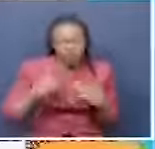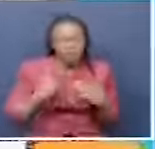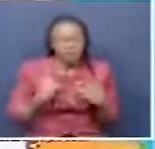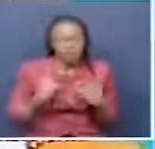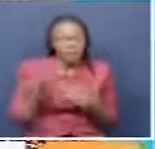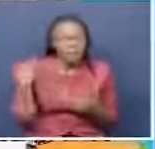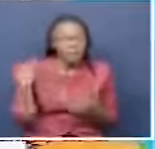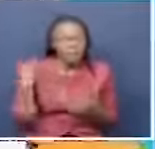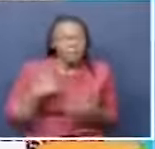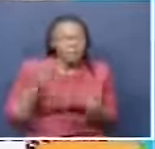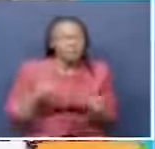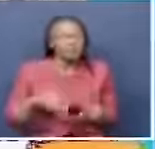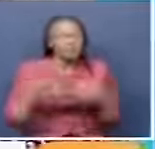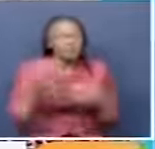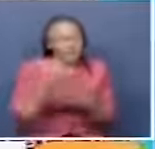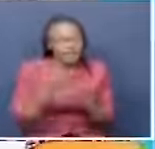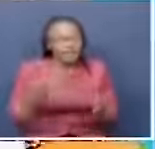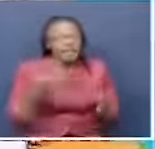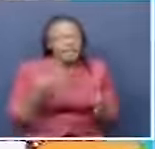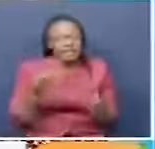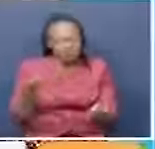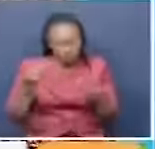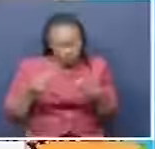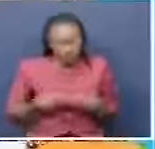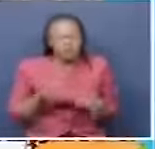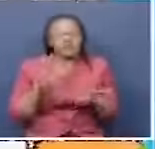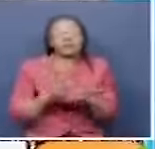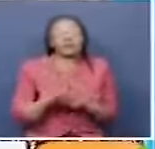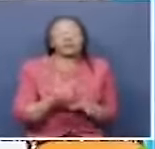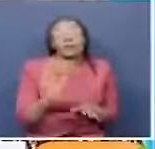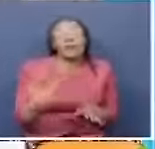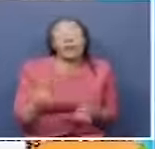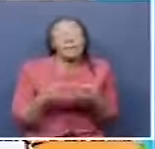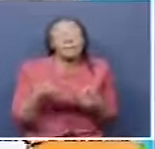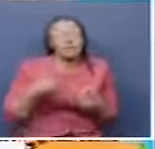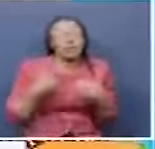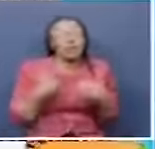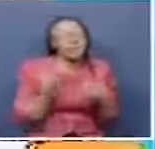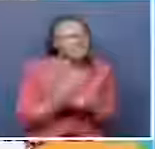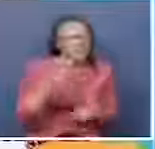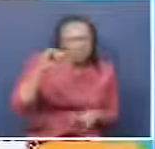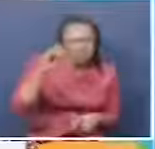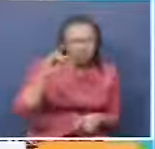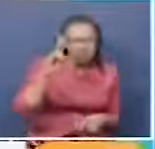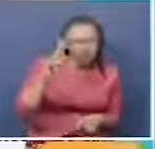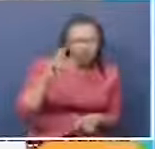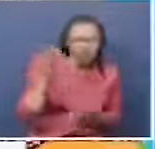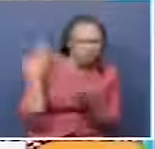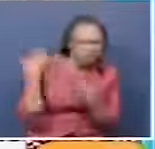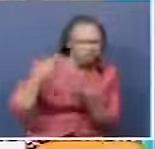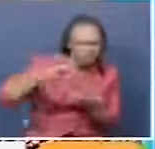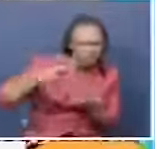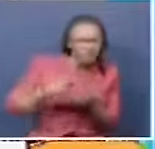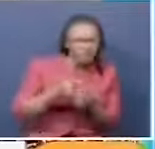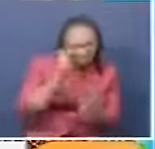will swear anything if you give me your vote block, but we have precedents, several of them, where MOUs that have been signed before actually don't get honored.